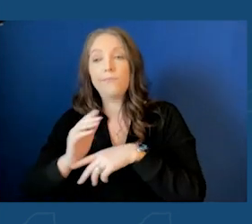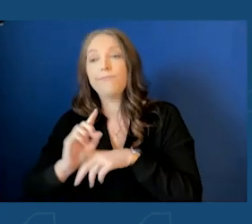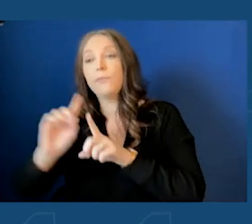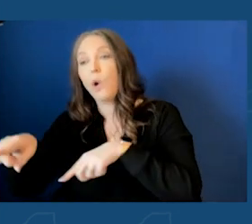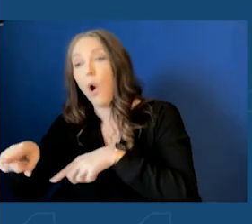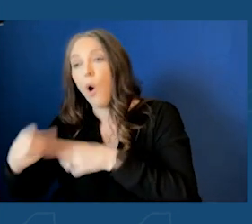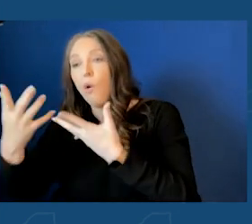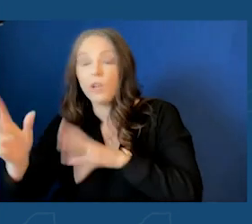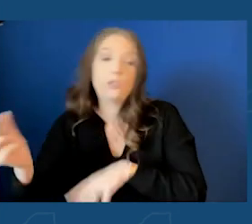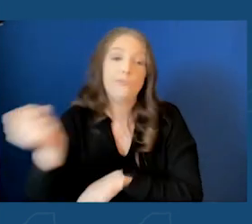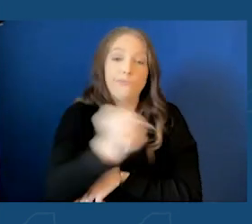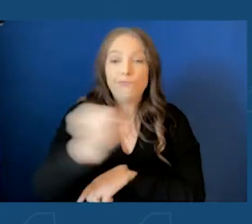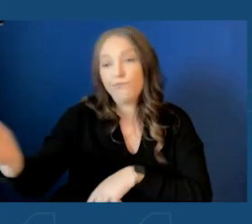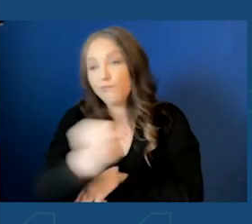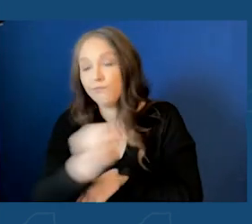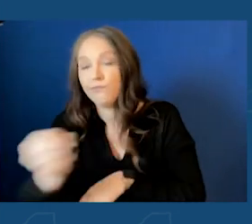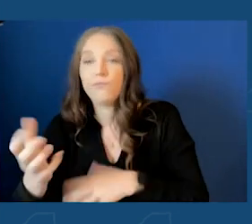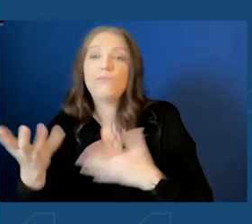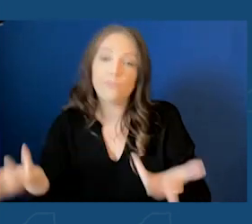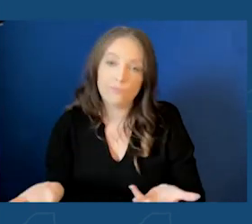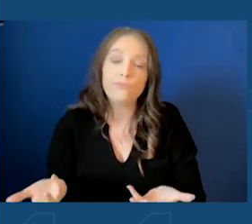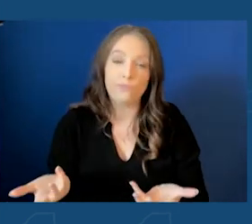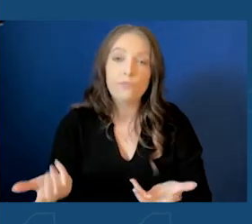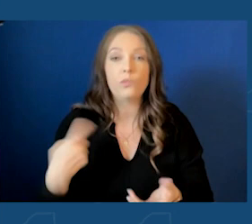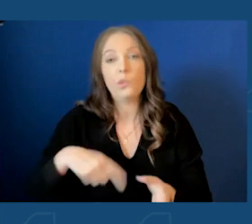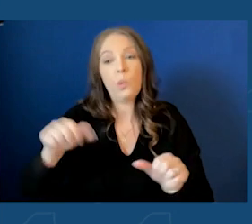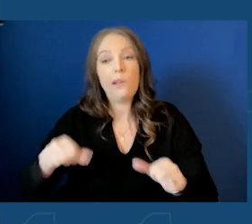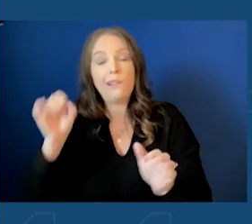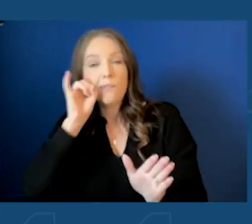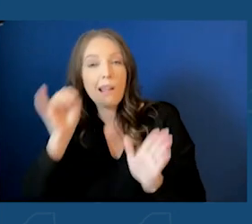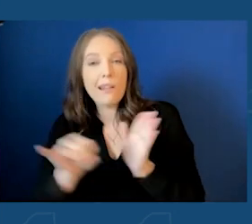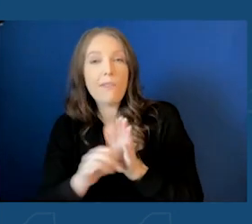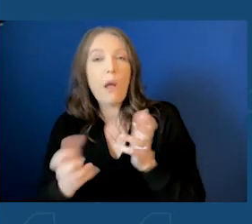said we can identify that they're the most frequent